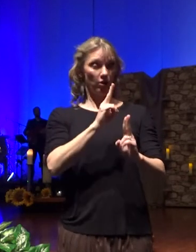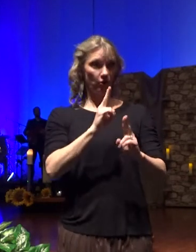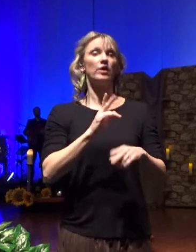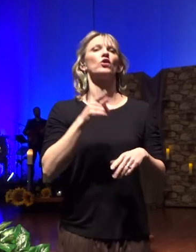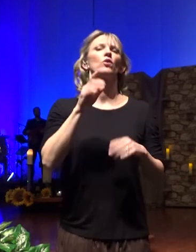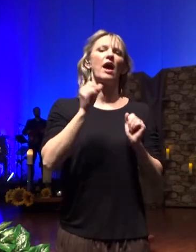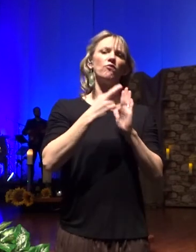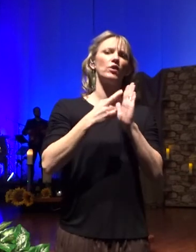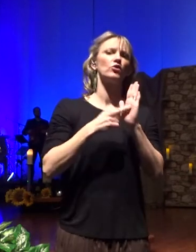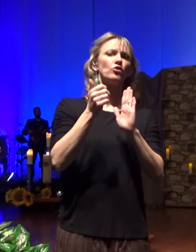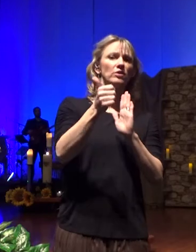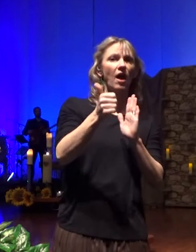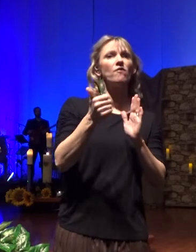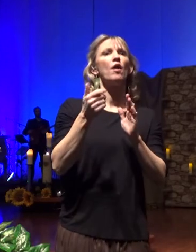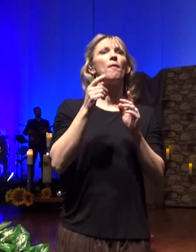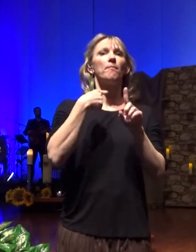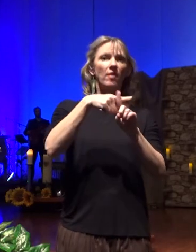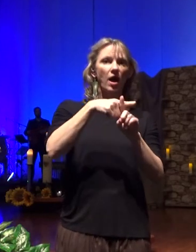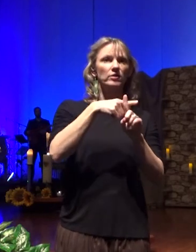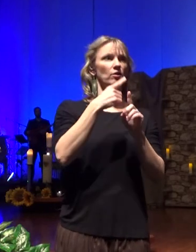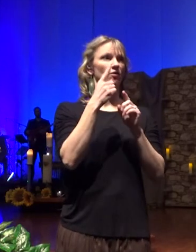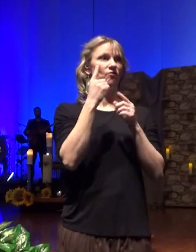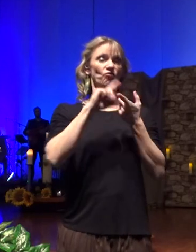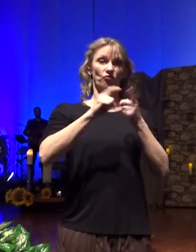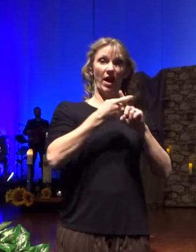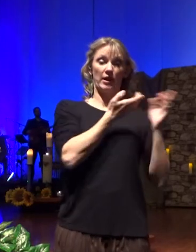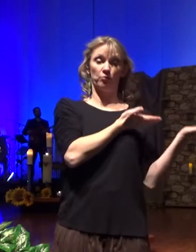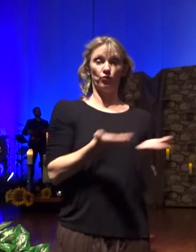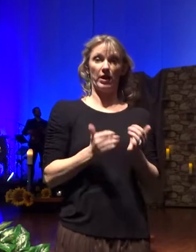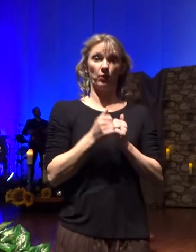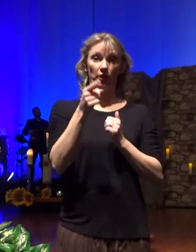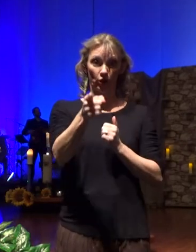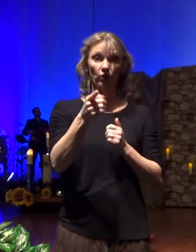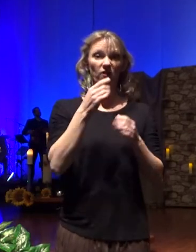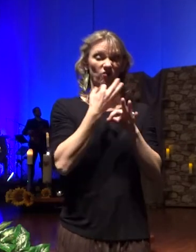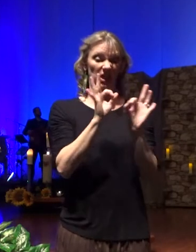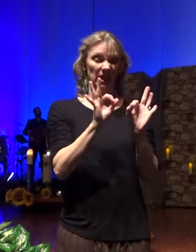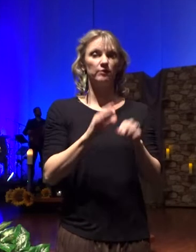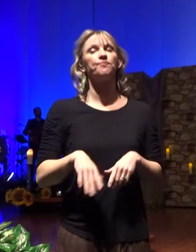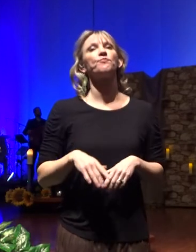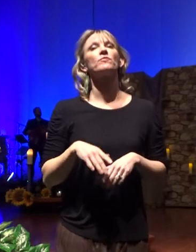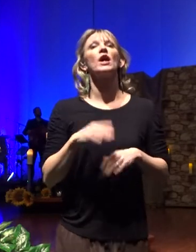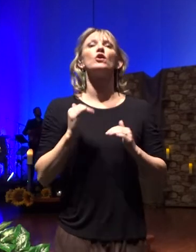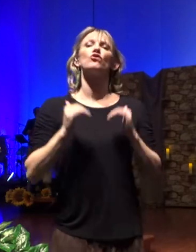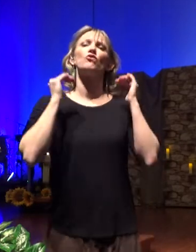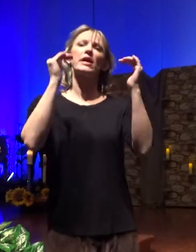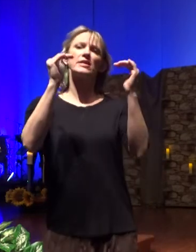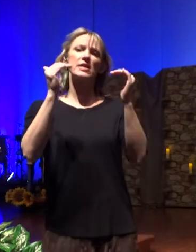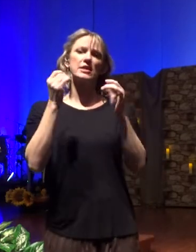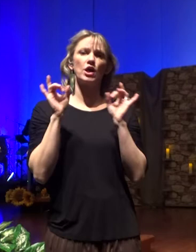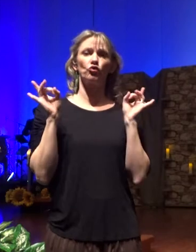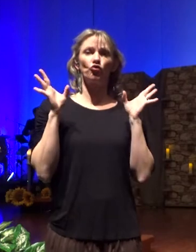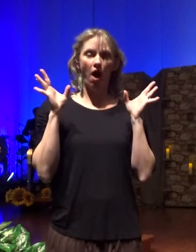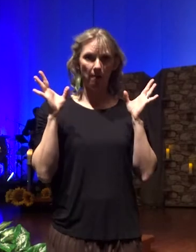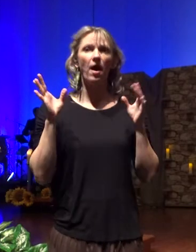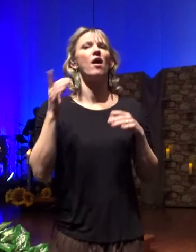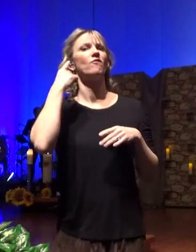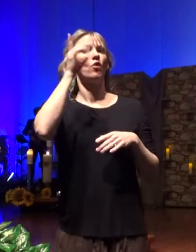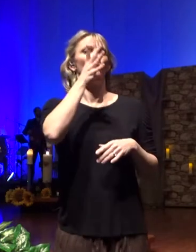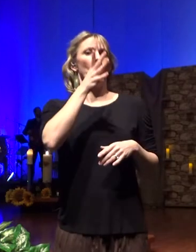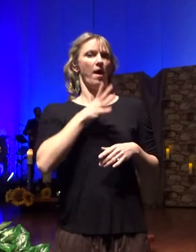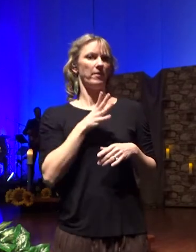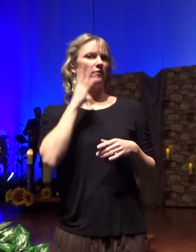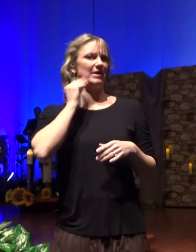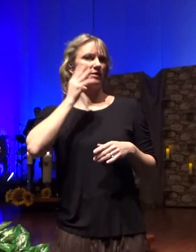can register yourself and bring anyone you want to the class to take it for free. Transcending Trauma is a class for women who have